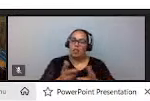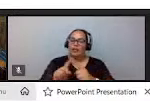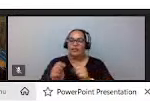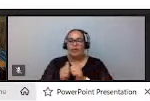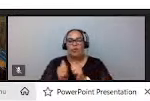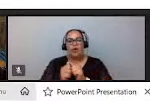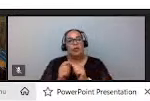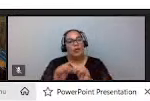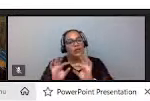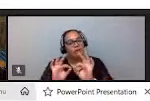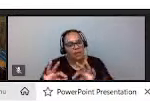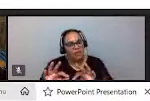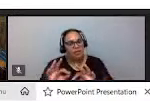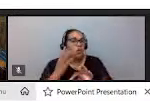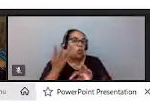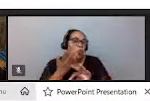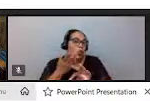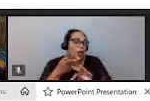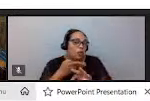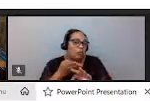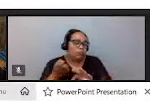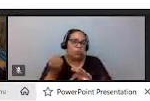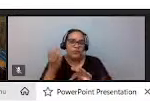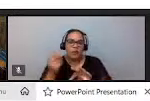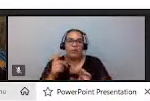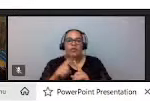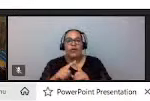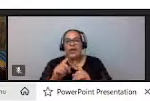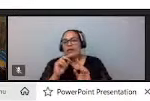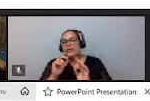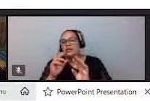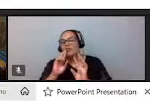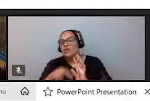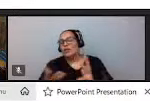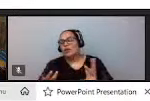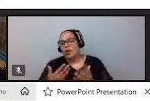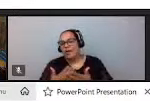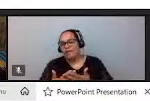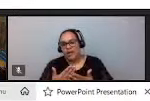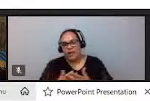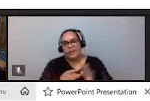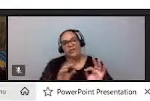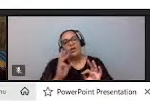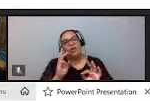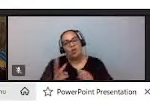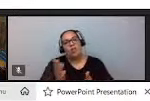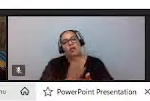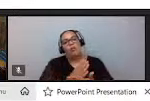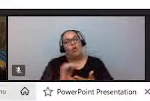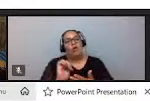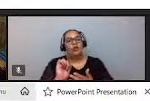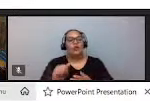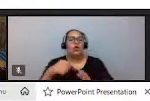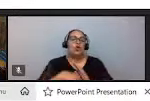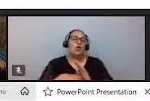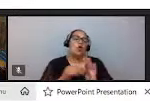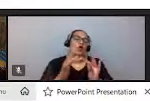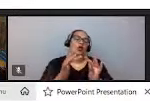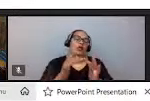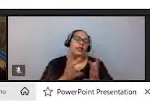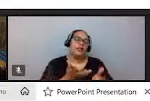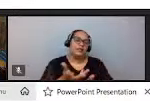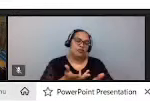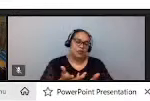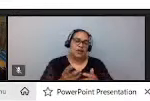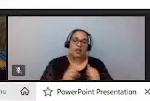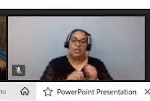well affected um where there are information and statistics available um these will be part of the contact sessions